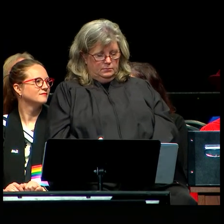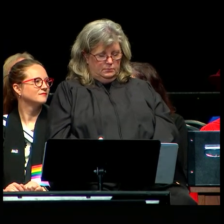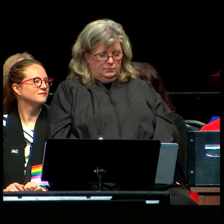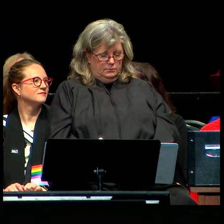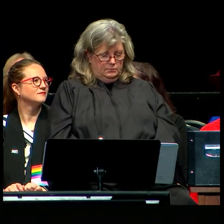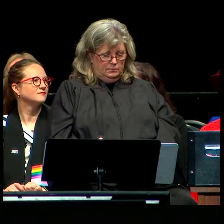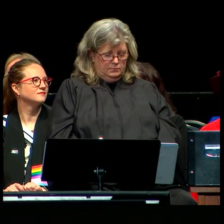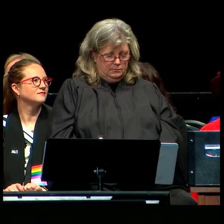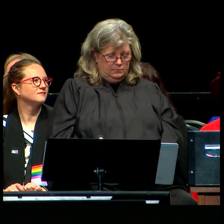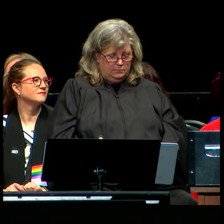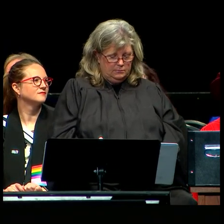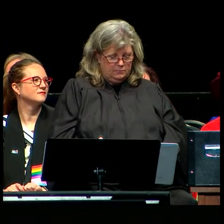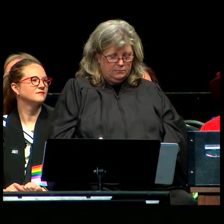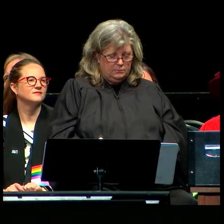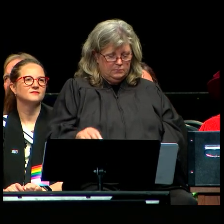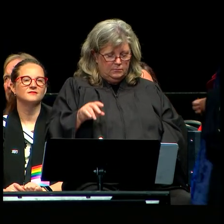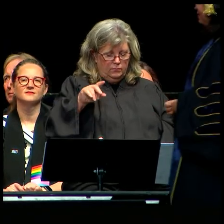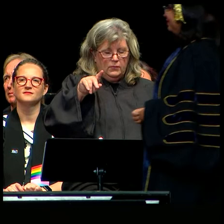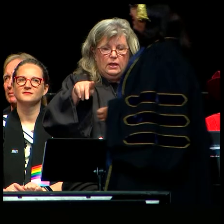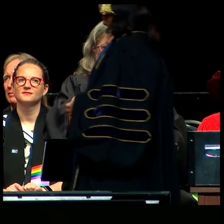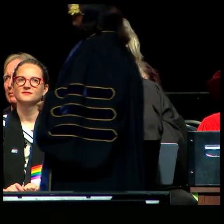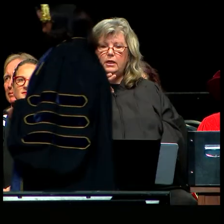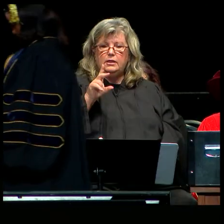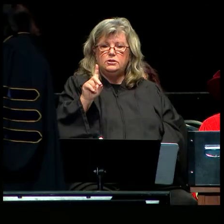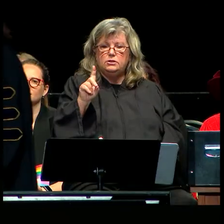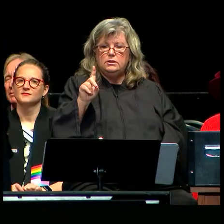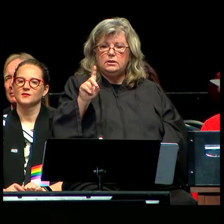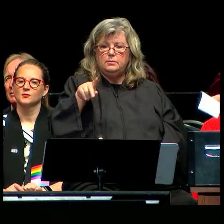Doctor of Philosophy in Physics.